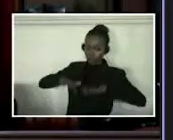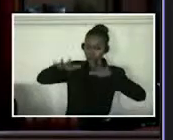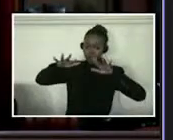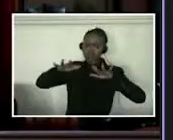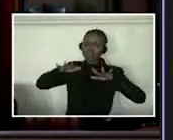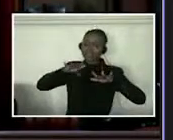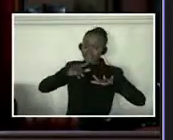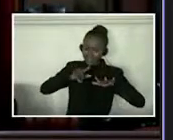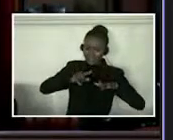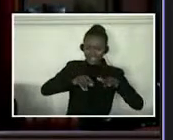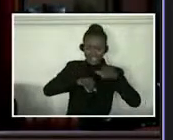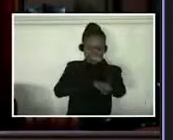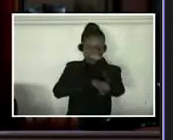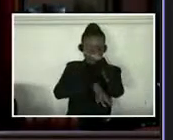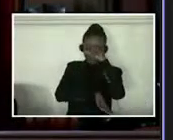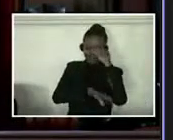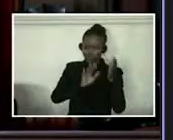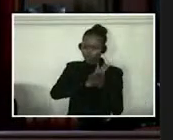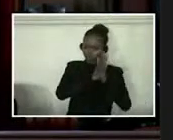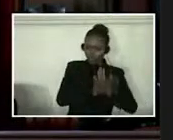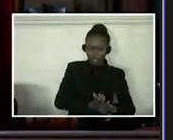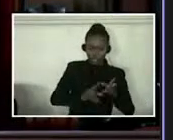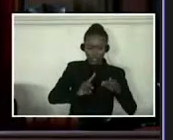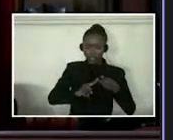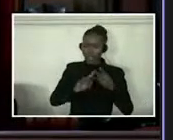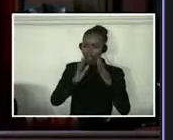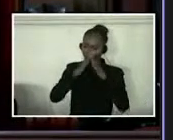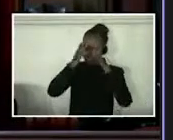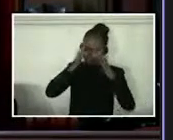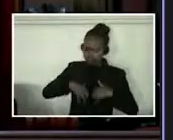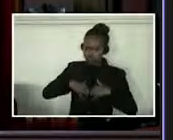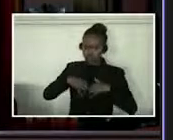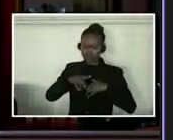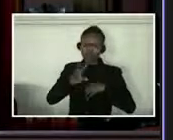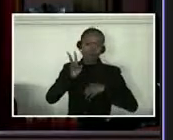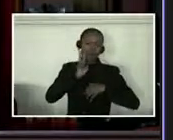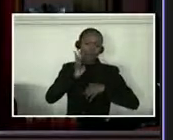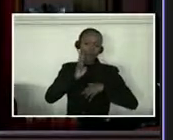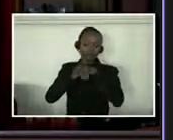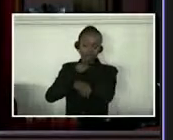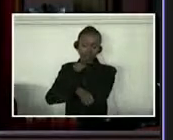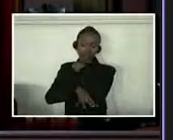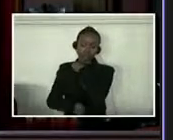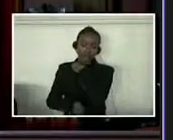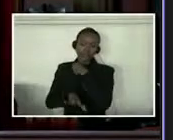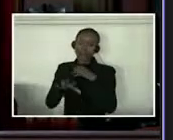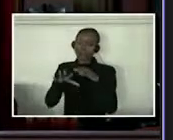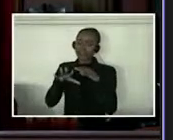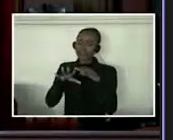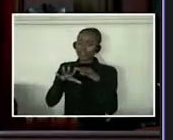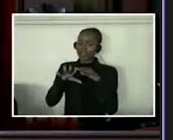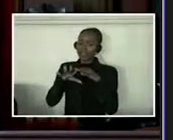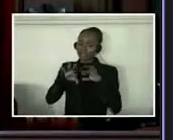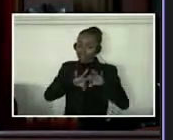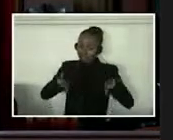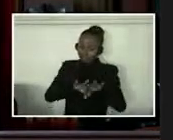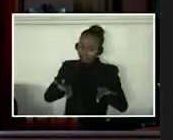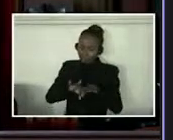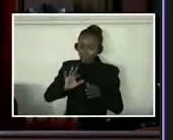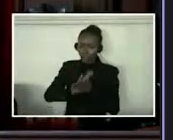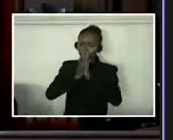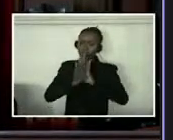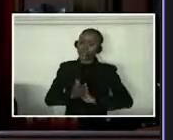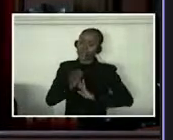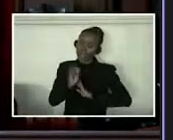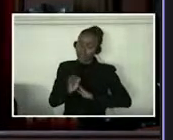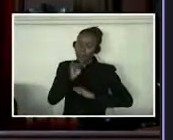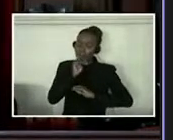infrastructure surely is solely one other factor that is bound to lead to increased pressure on health system we